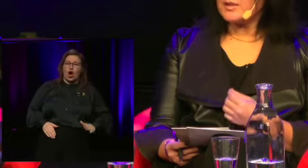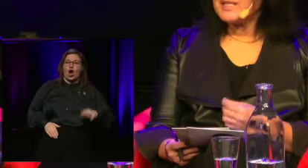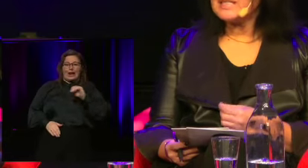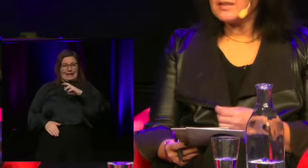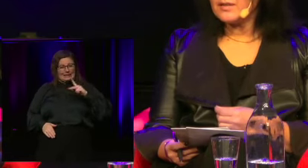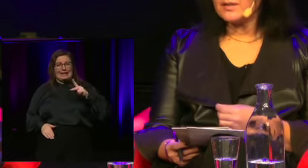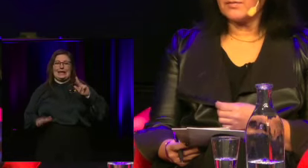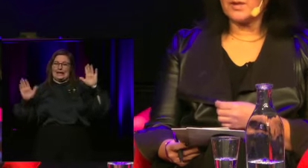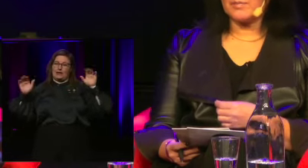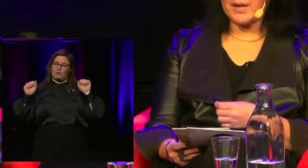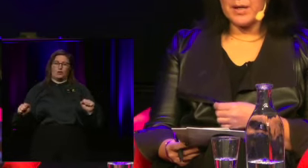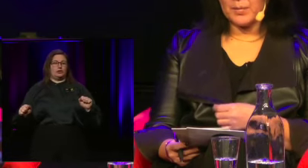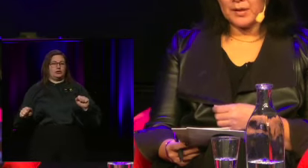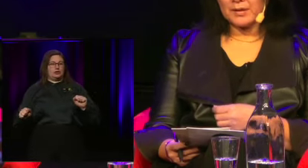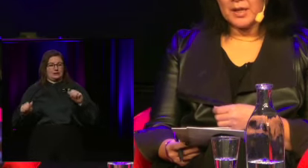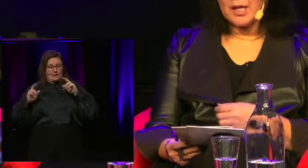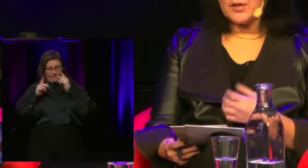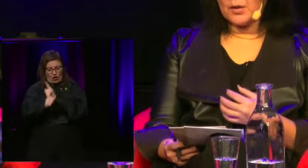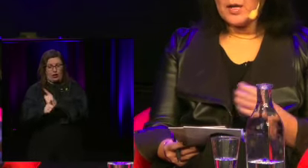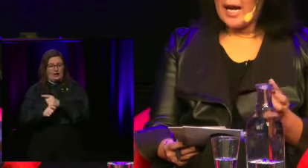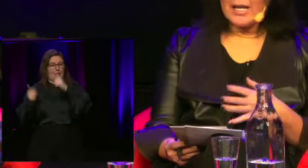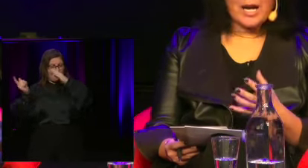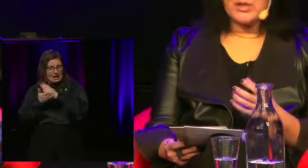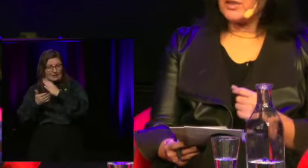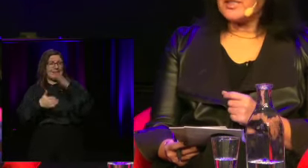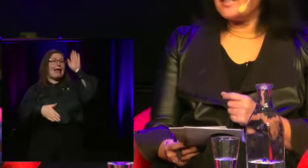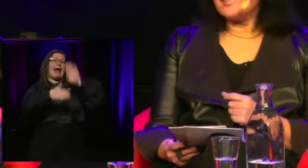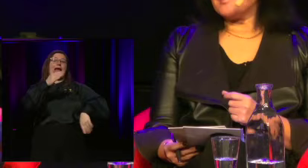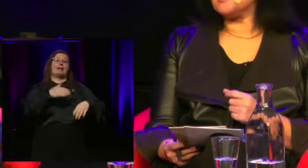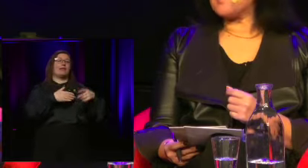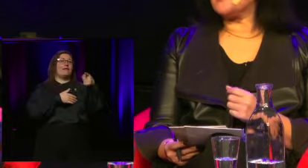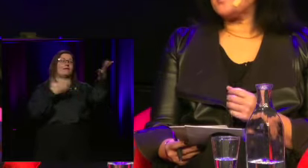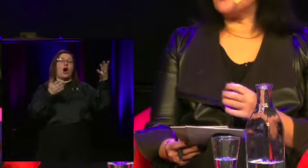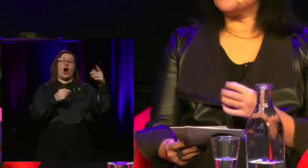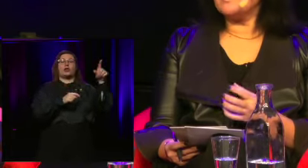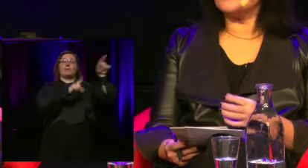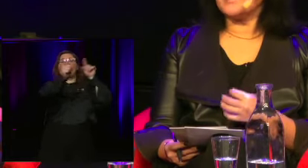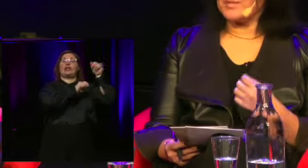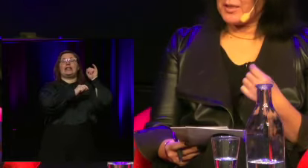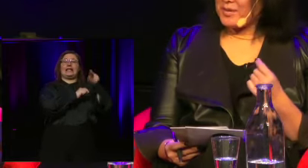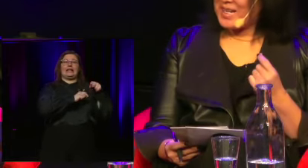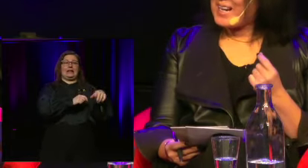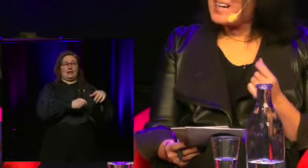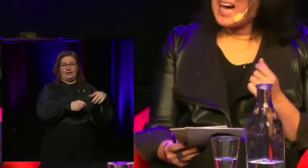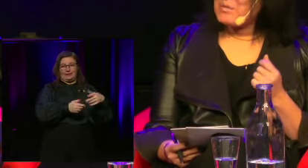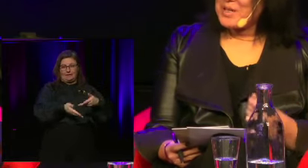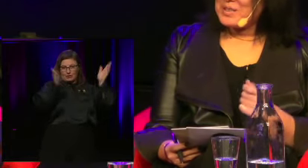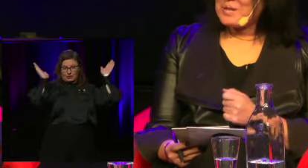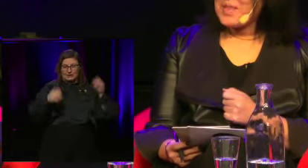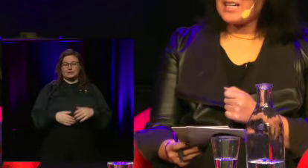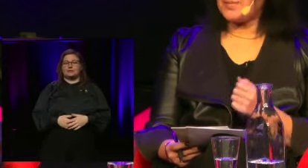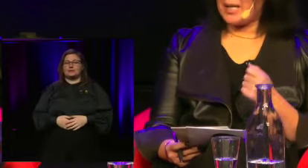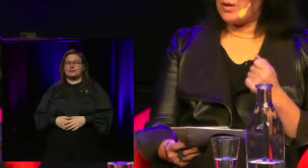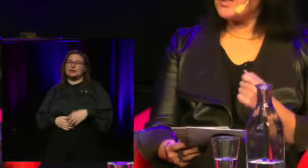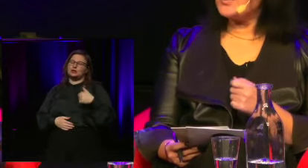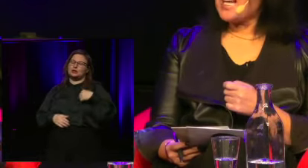political opinions by that party. So I'm not going to expand on that more here, but I'm with you on